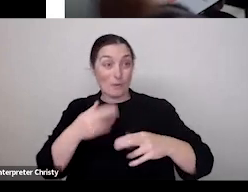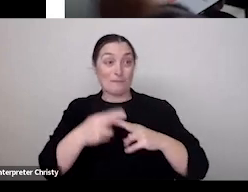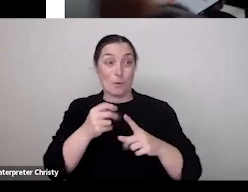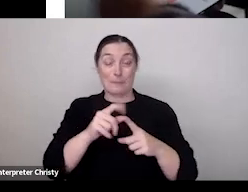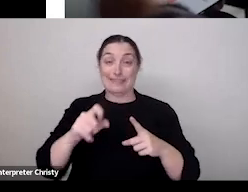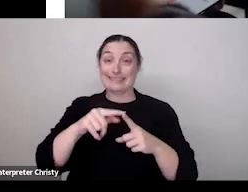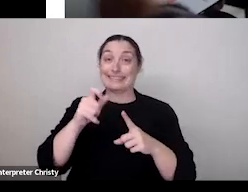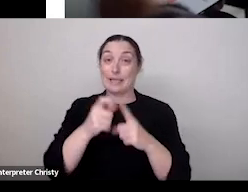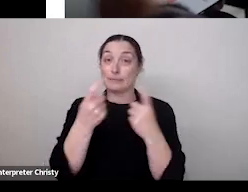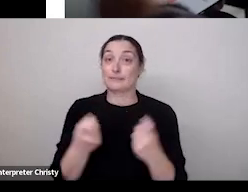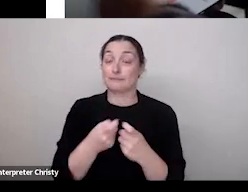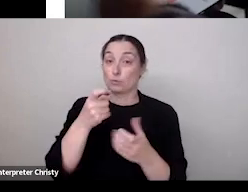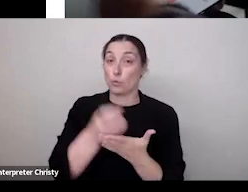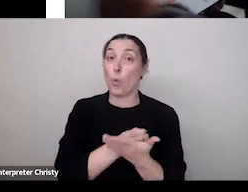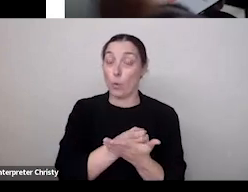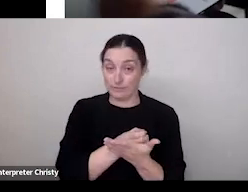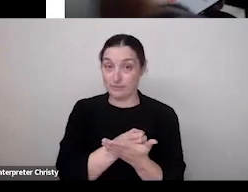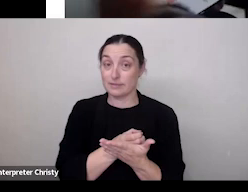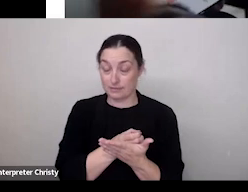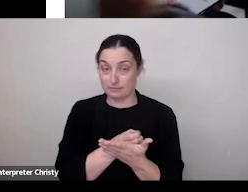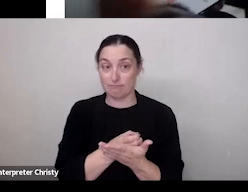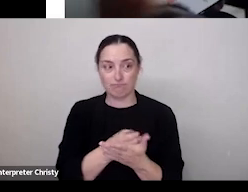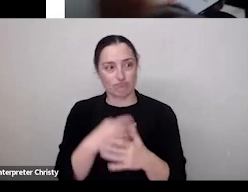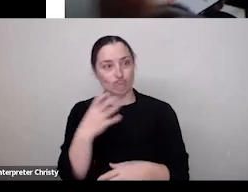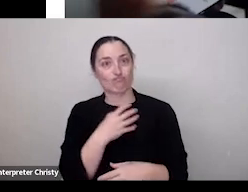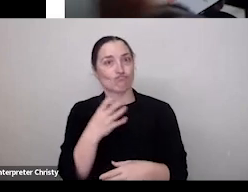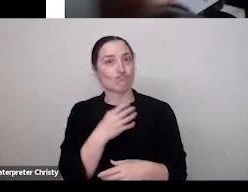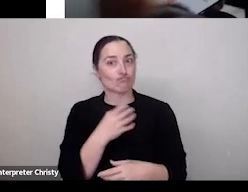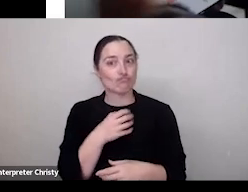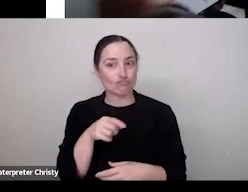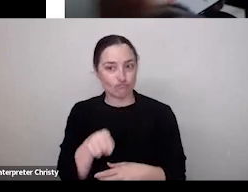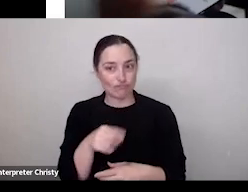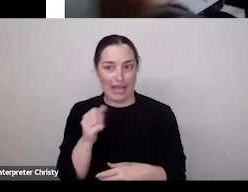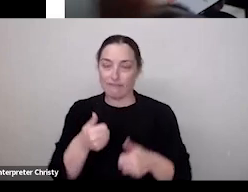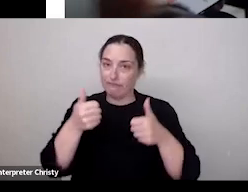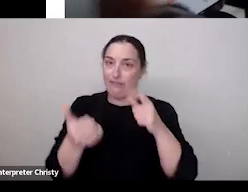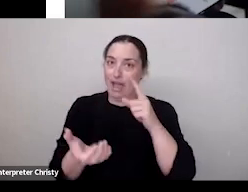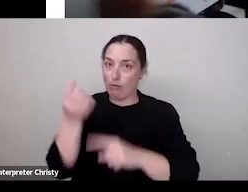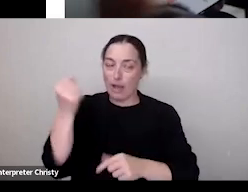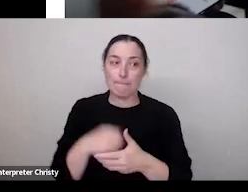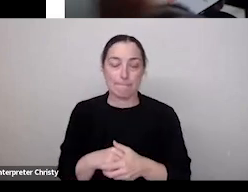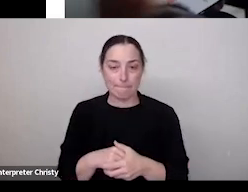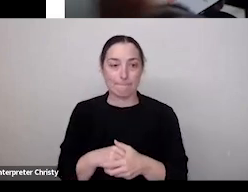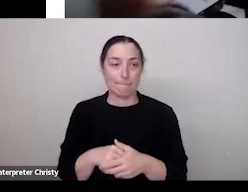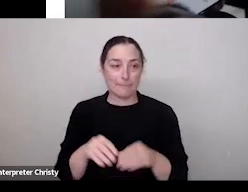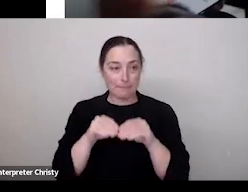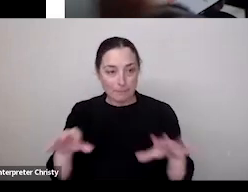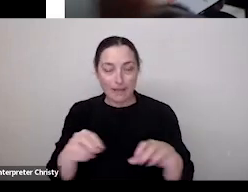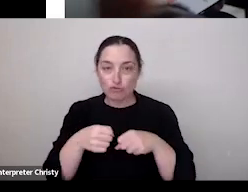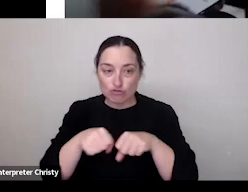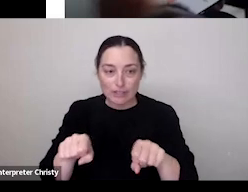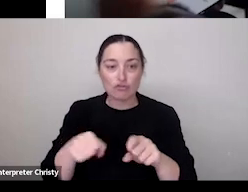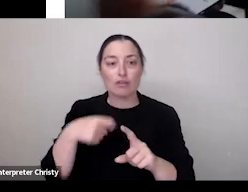certificate course. It's evaluation with significant outcomes, our implementation strategies, and